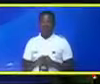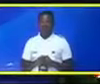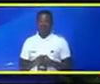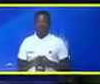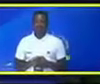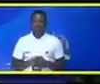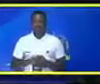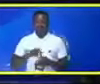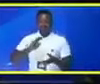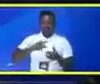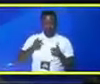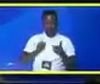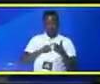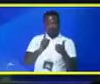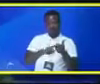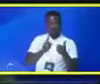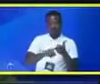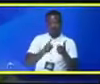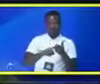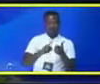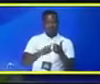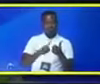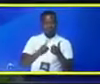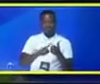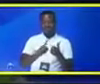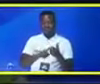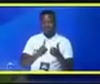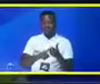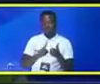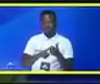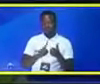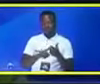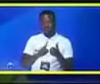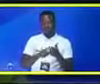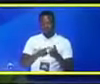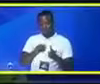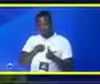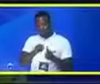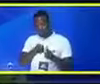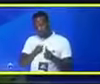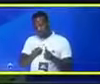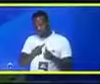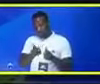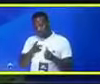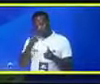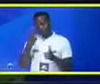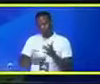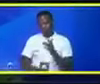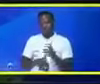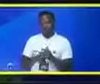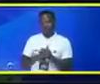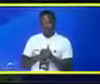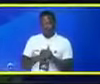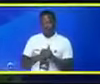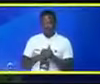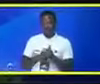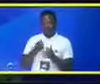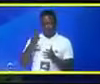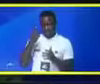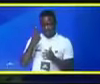Number two, very quickly. What is the second key that opens doors? Is God helping someone already?